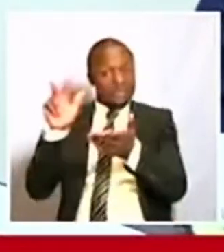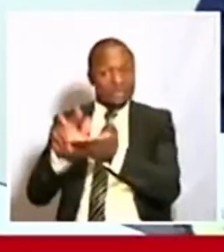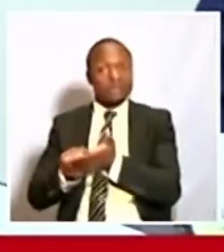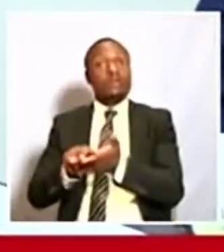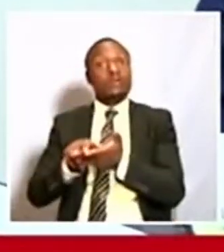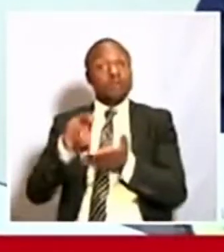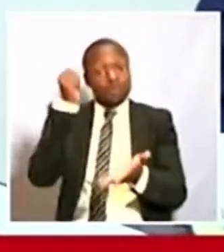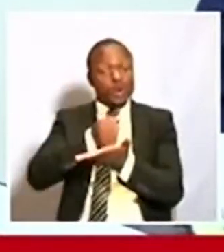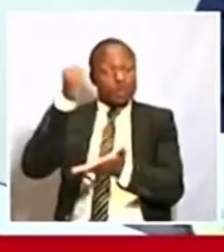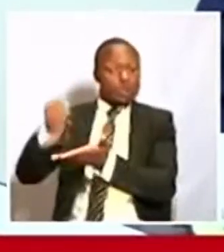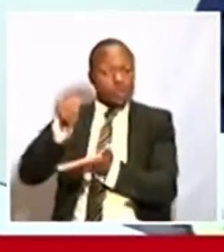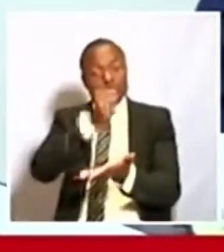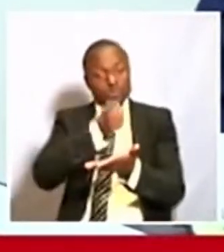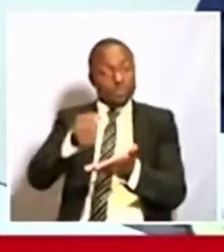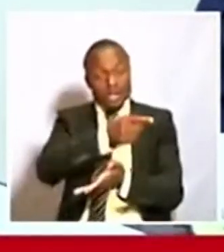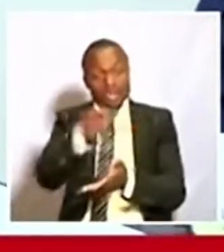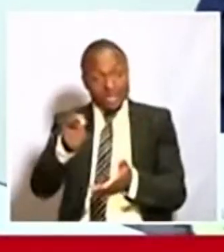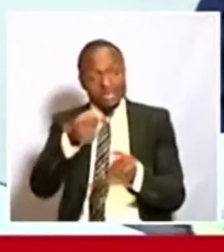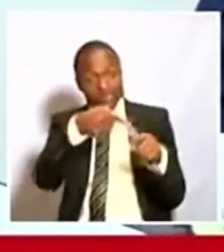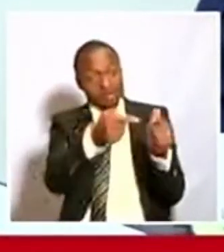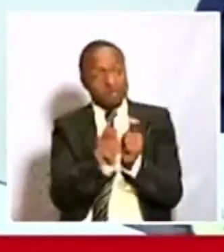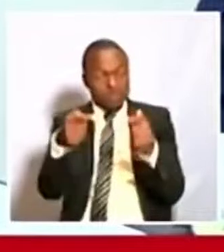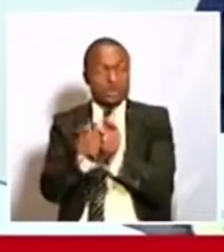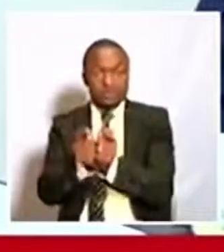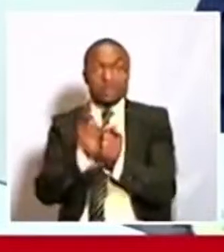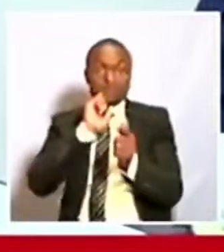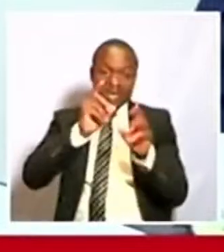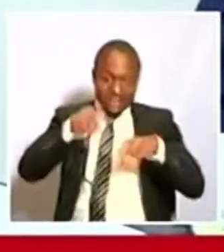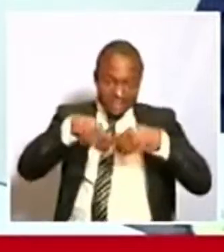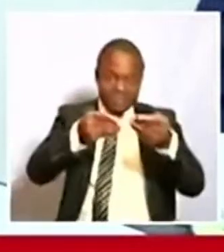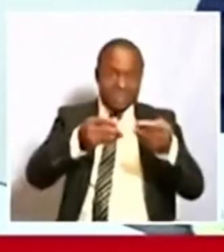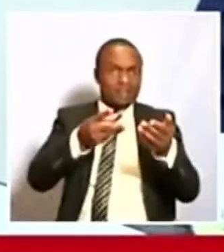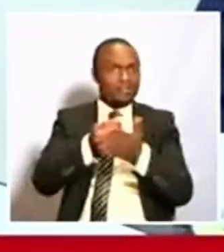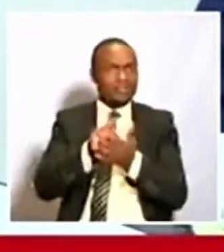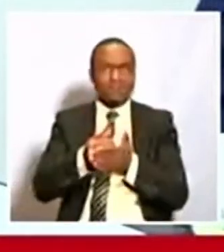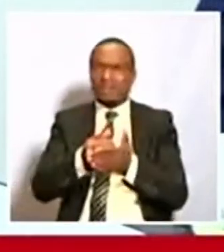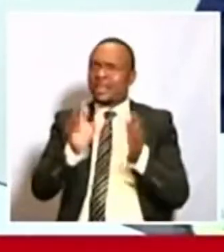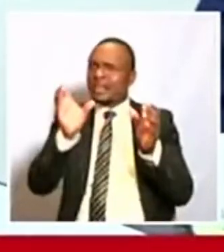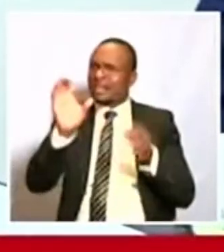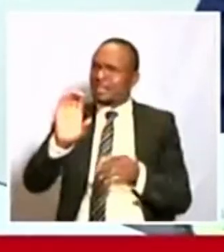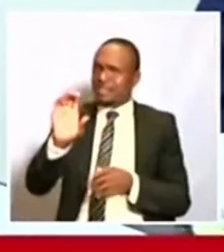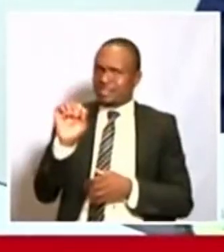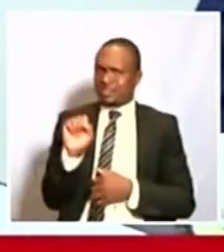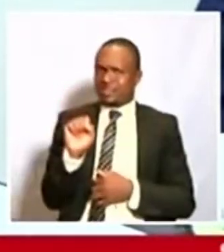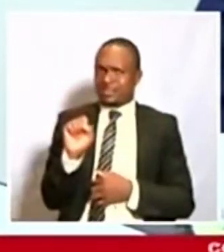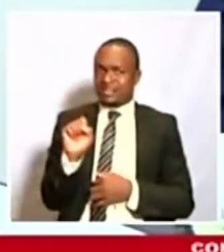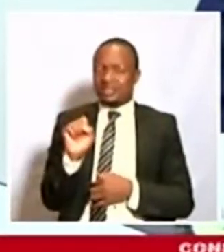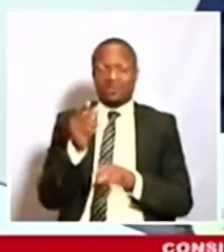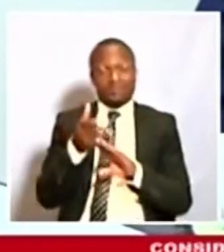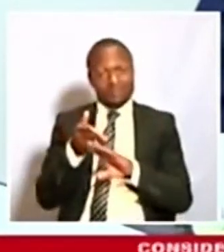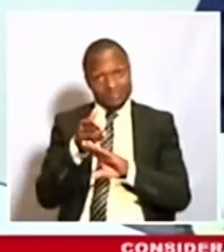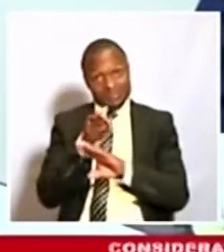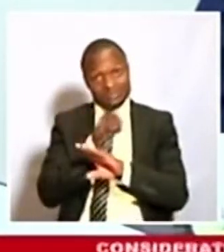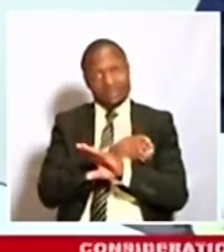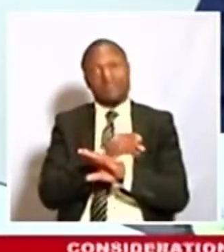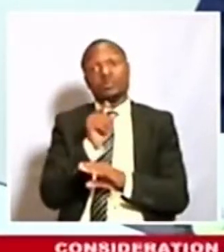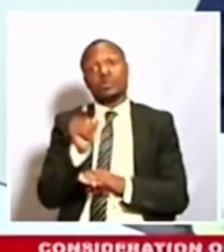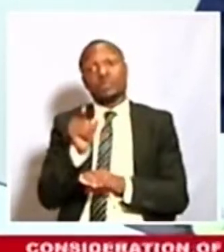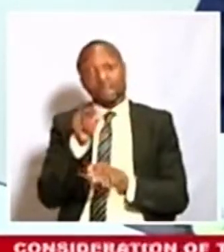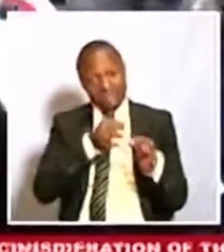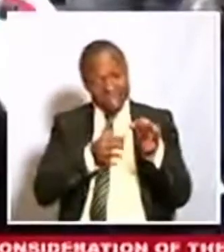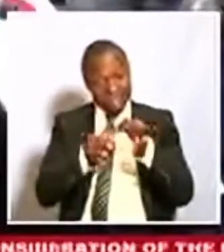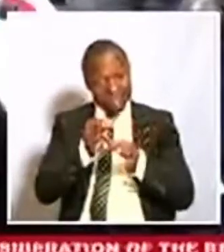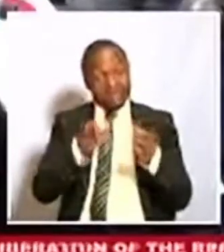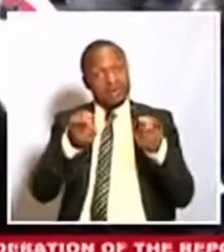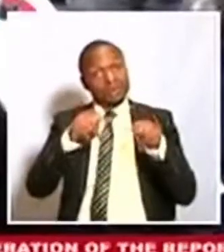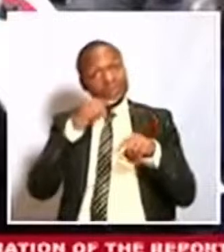and approve all these people so that they are paid. Council Secretary, kindly. Before he comes in, when you